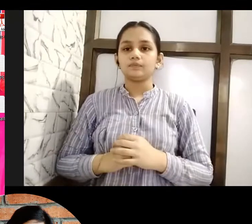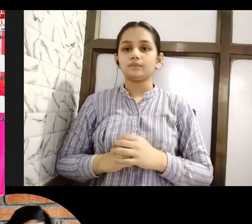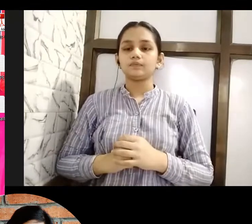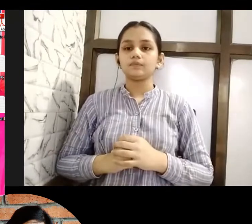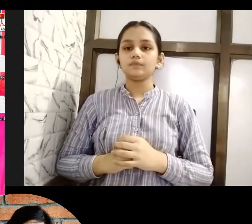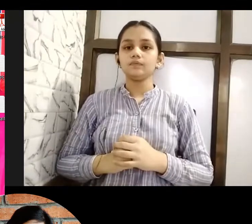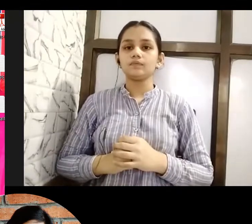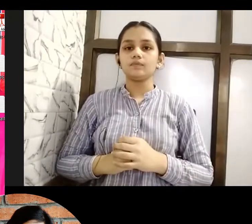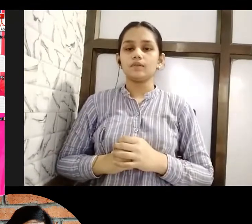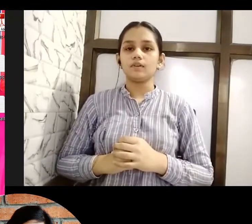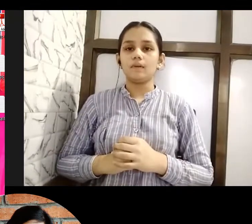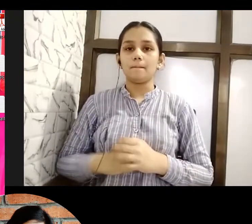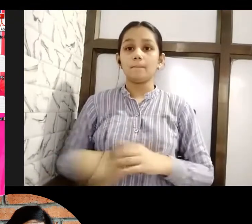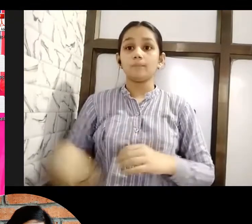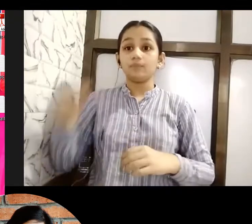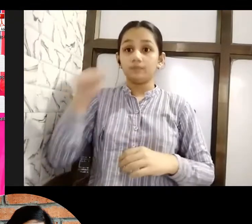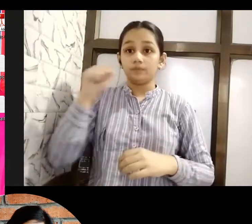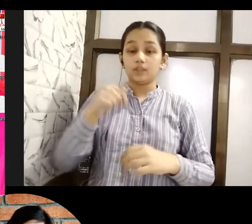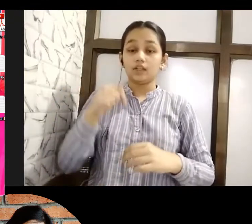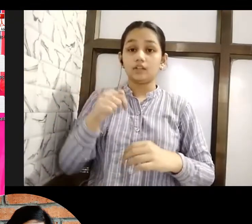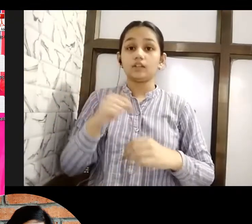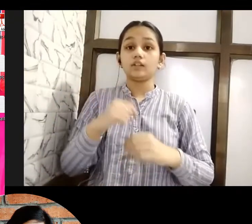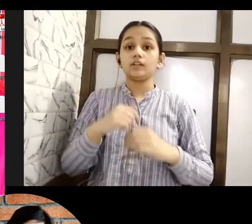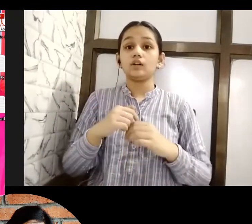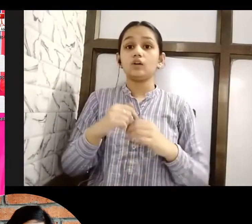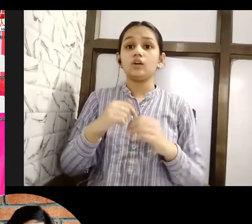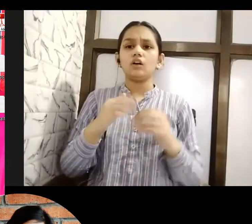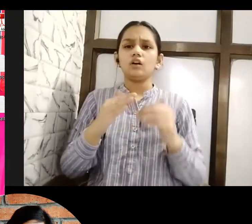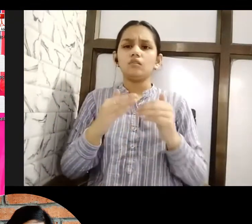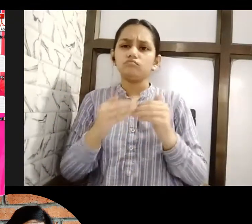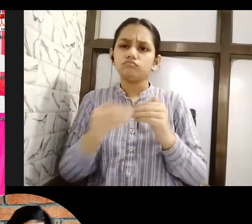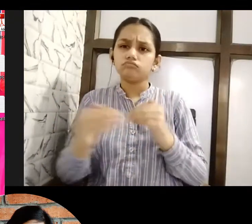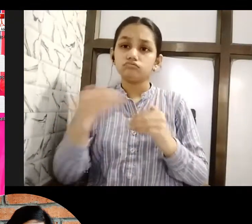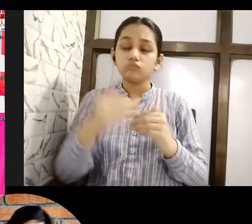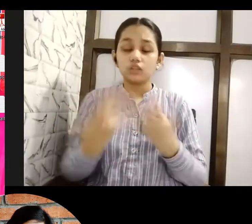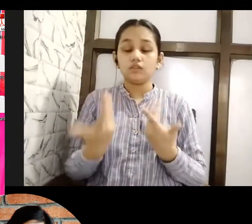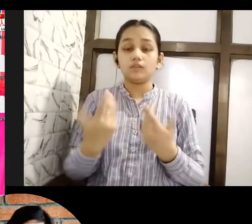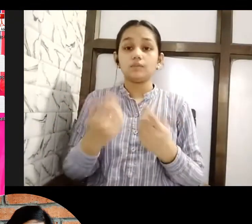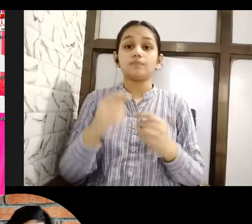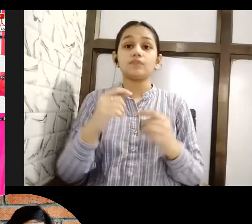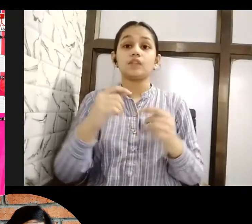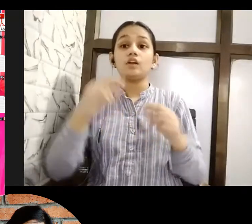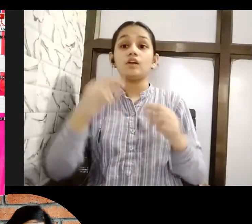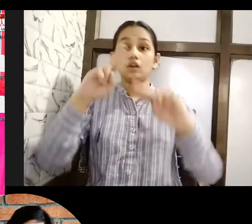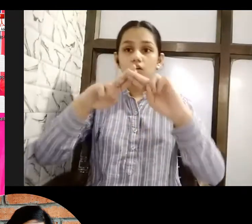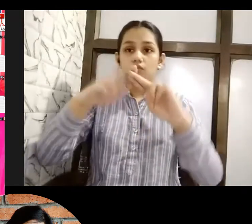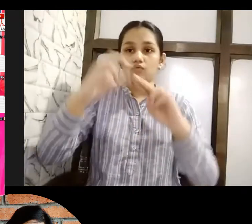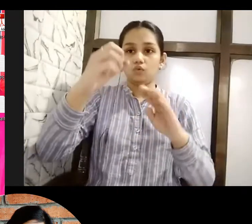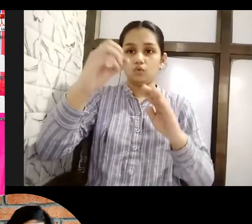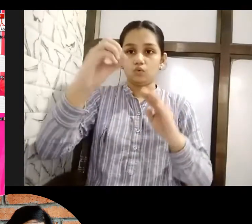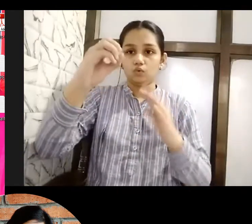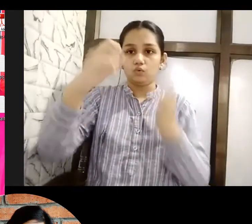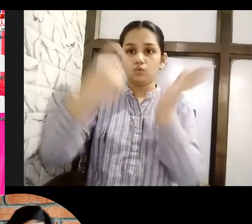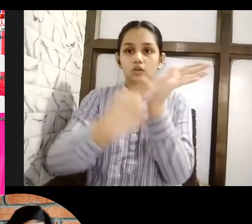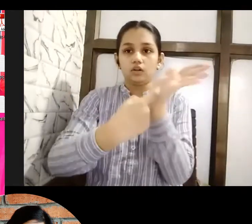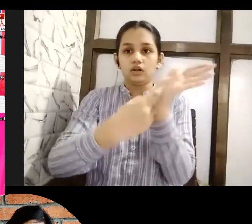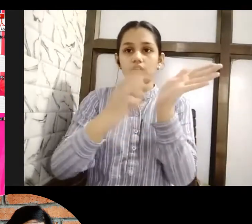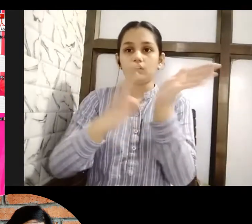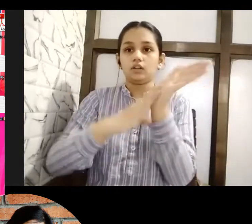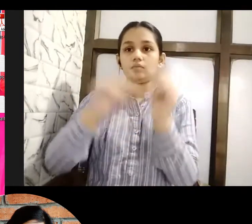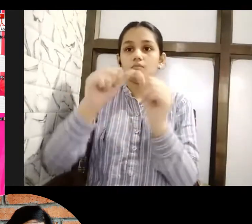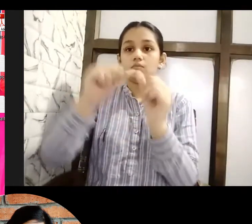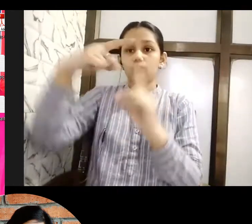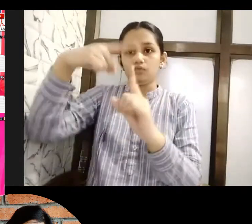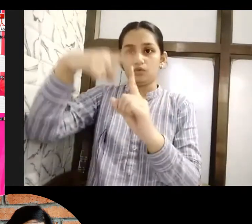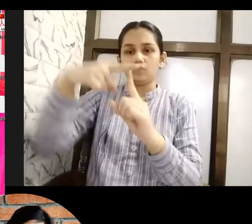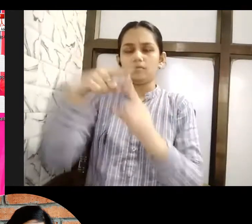Right? Now I am going further. There is something called format. Let me click on format.